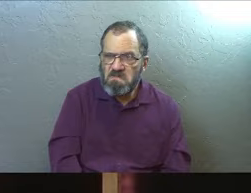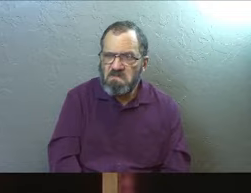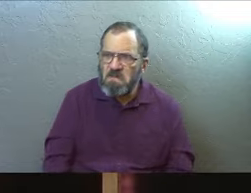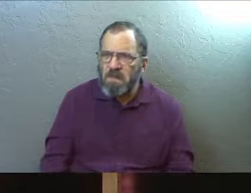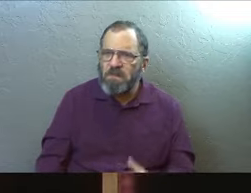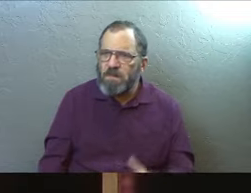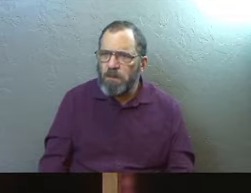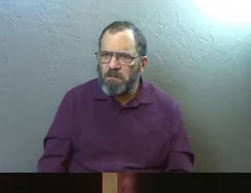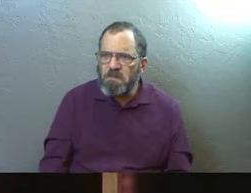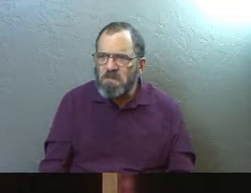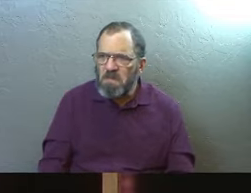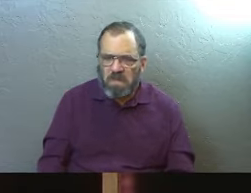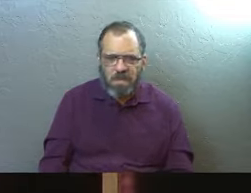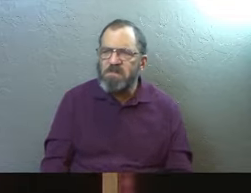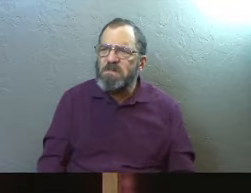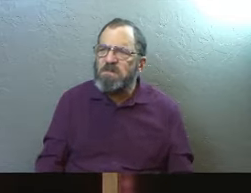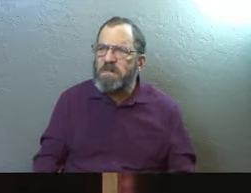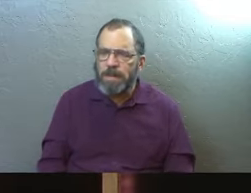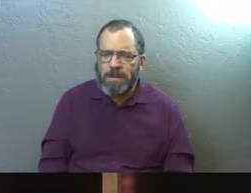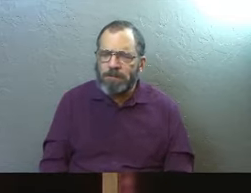Unable to speak.